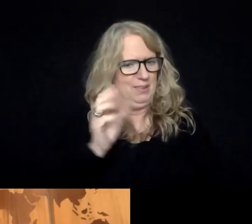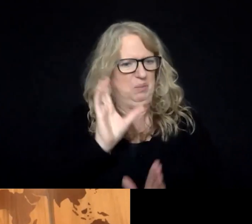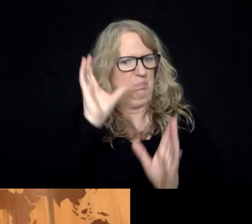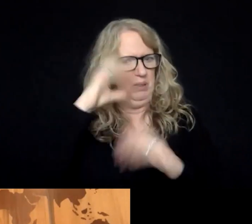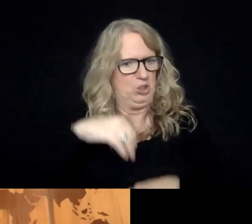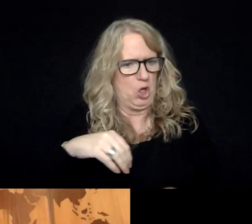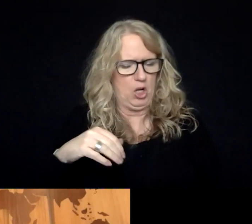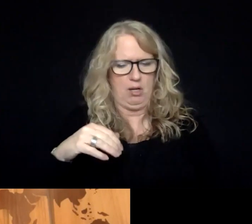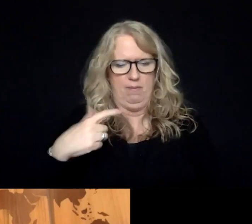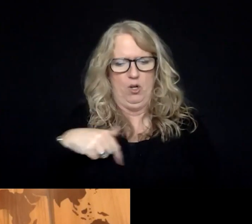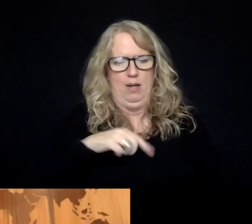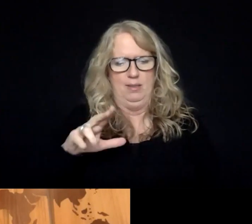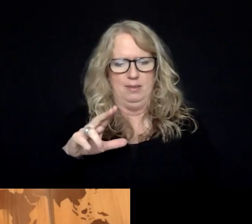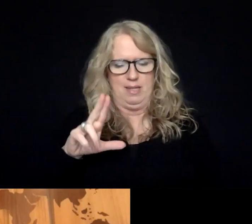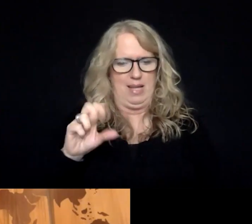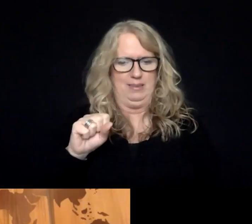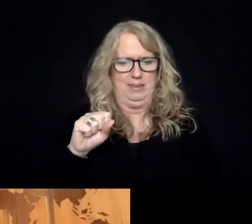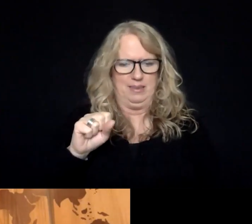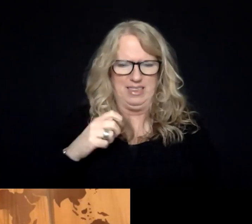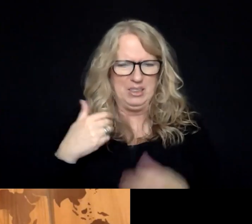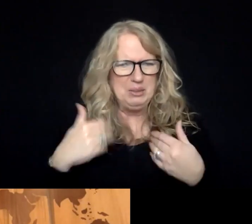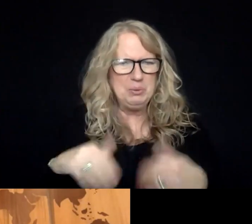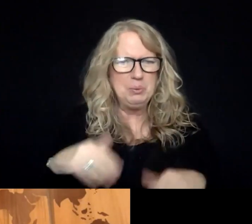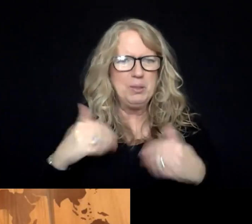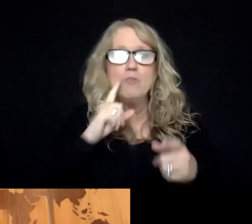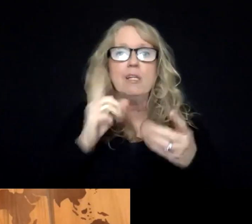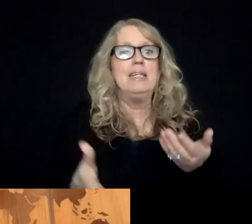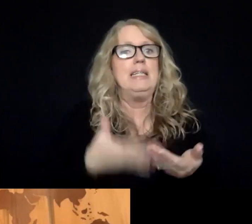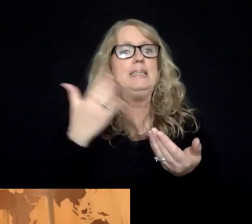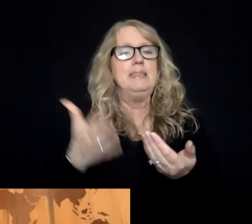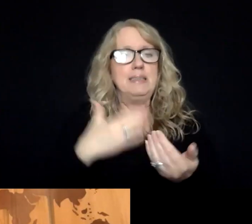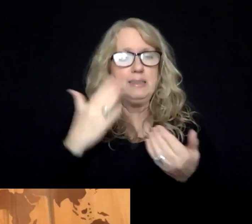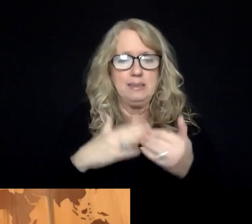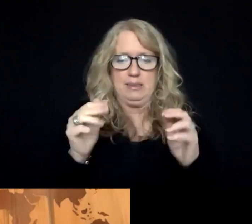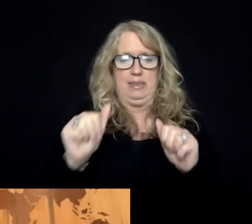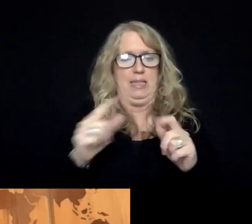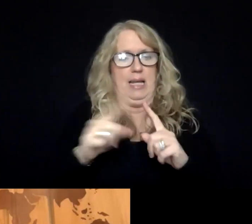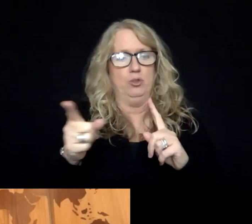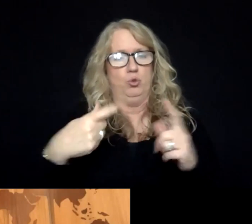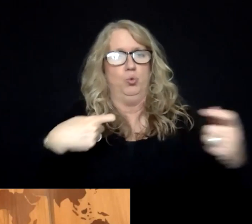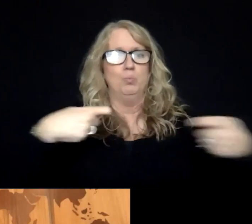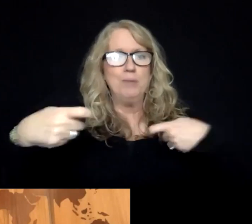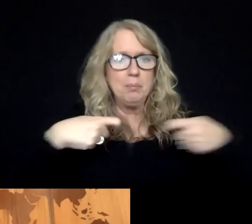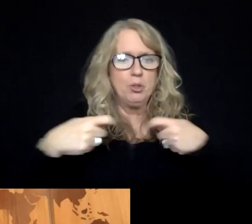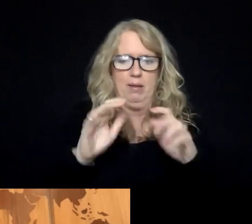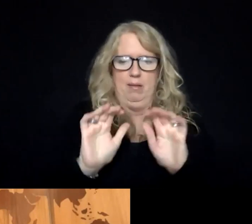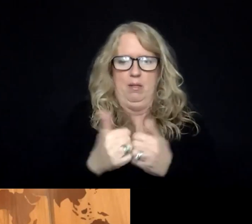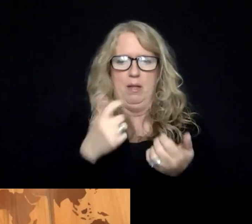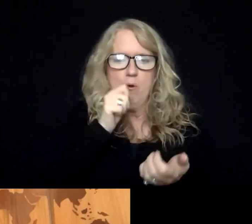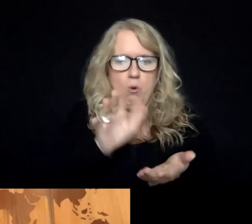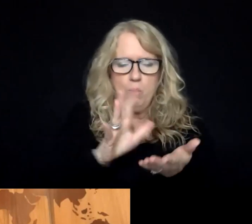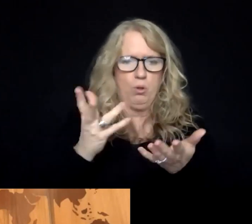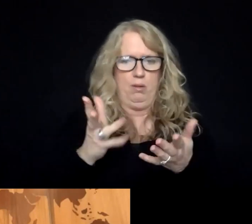as a species, it's incredibly easy to manipulate us as to who counts as an us and